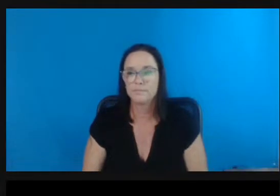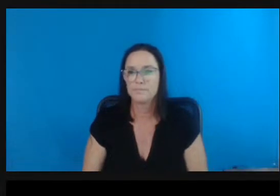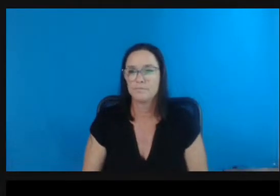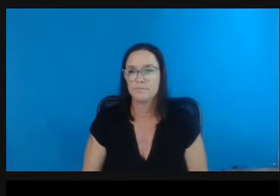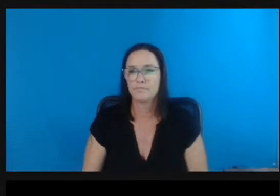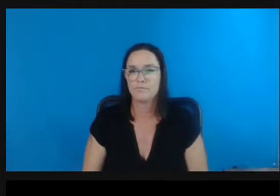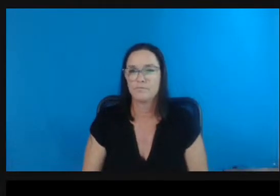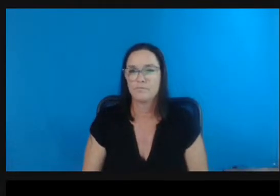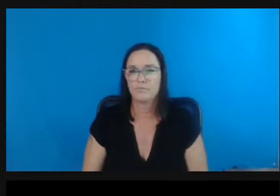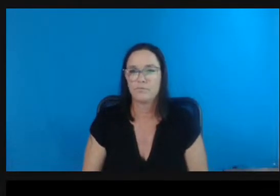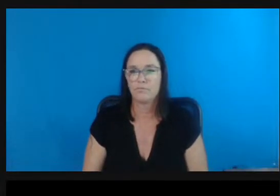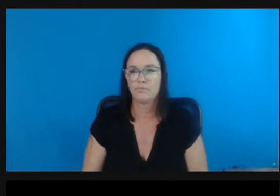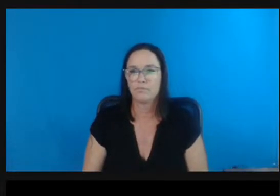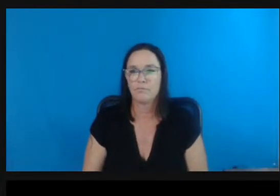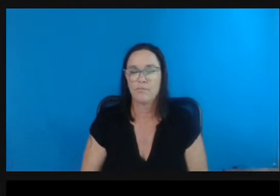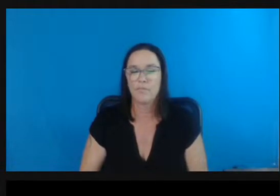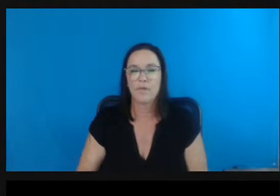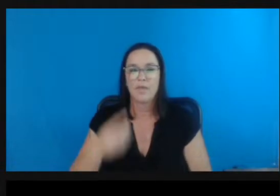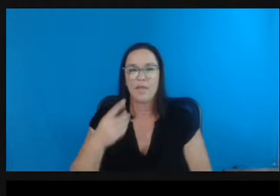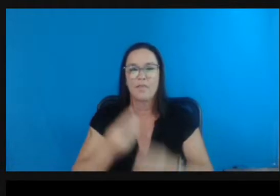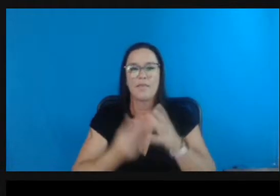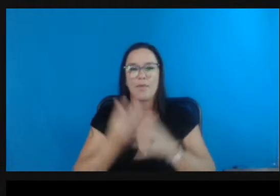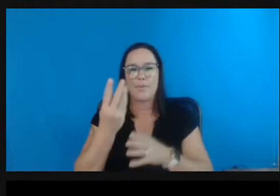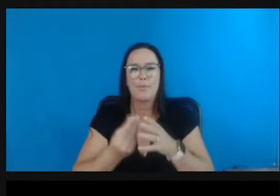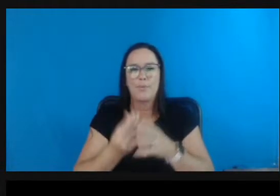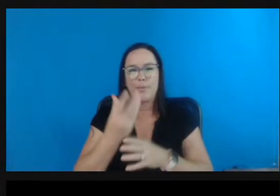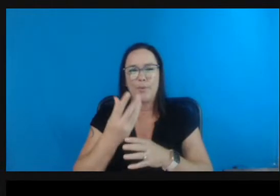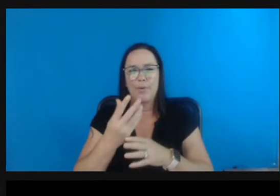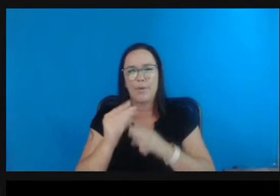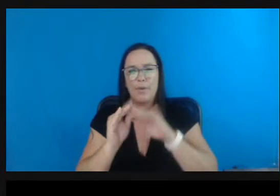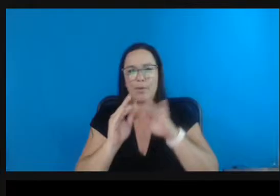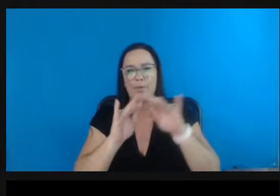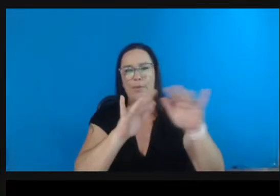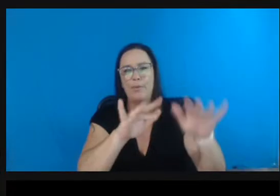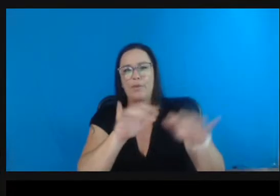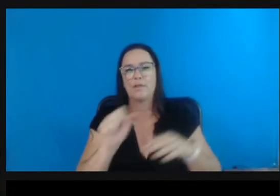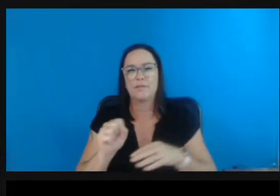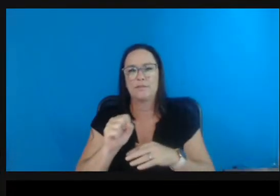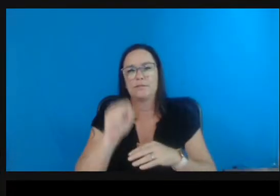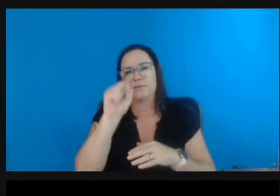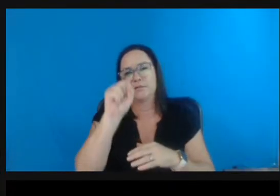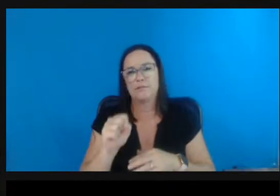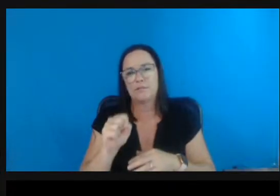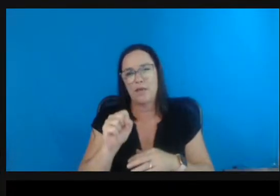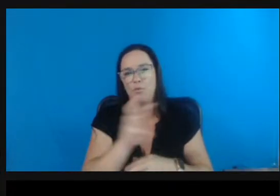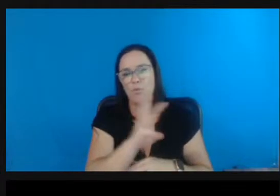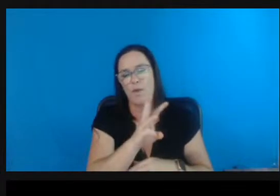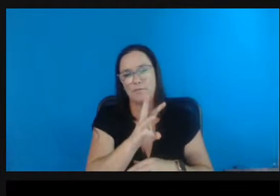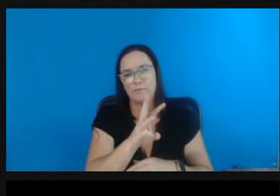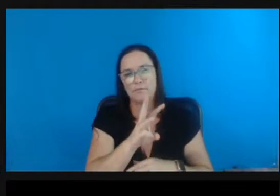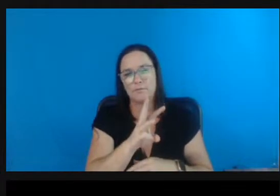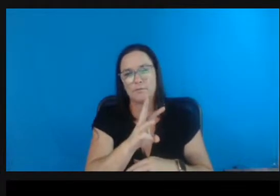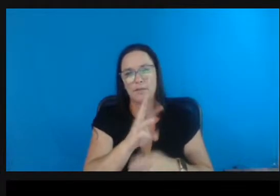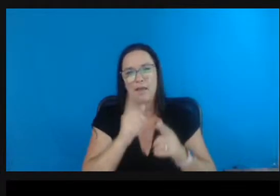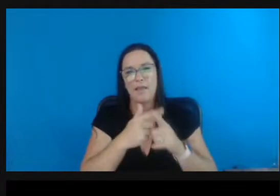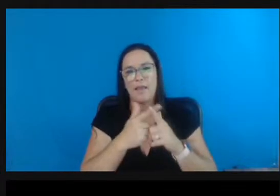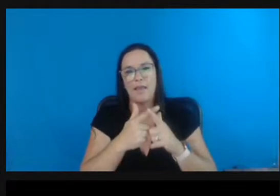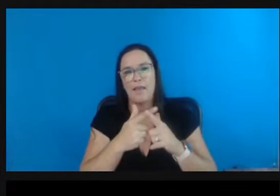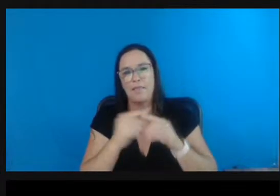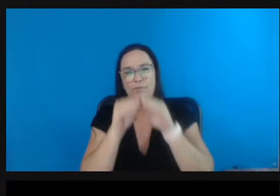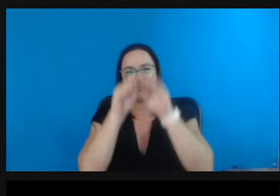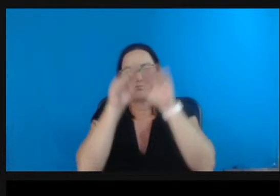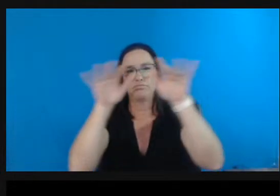So there is an outgassing plume blowing southwest, rising vertically, being caught in an inversion here